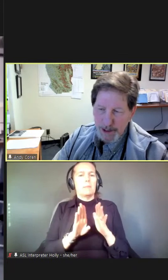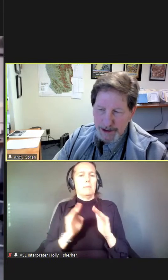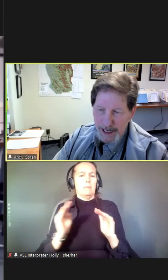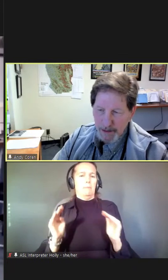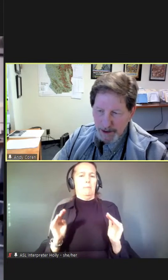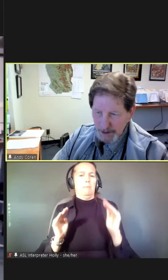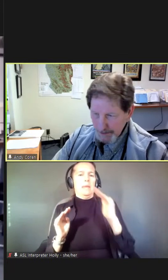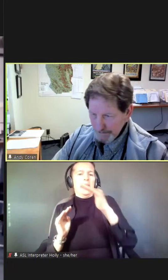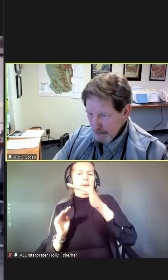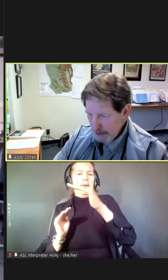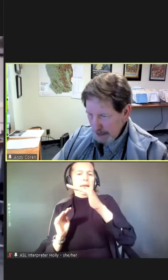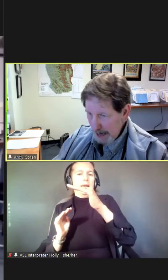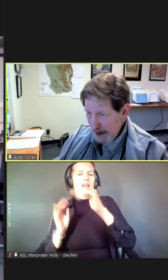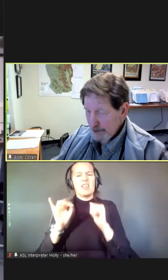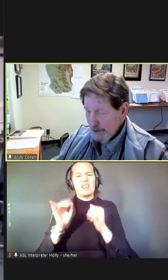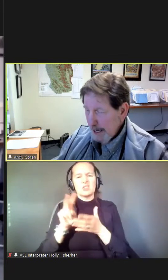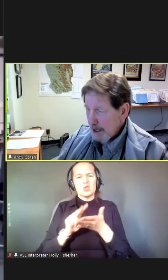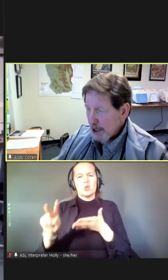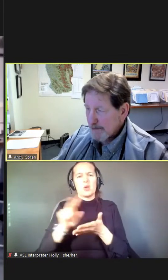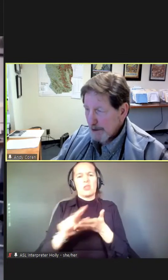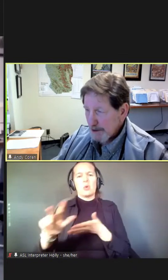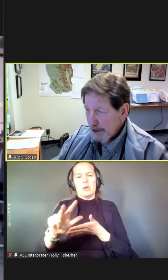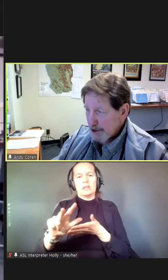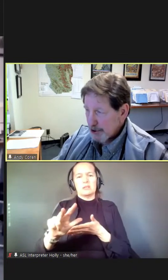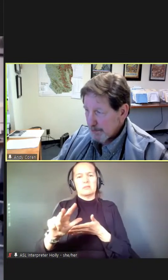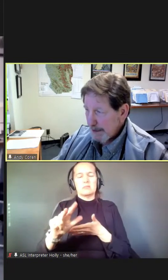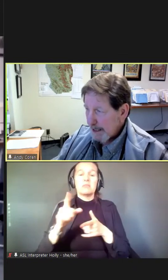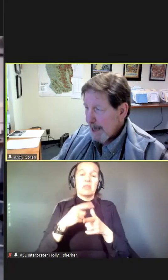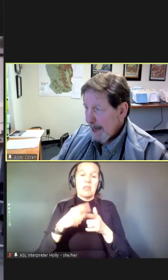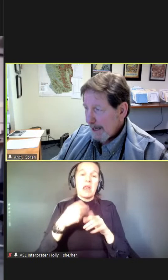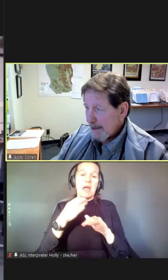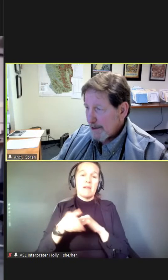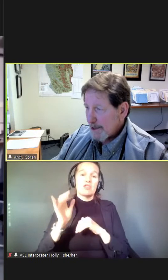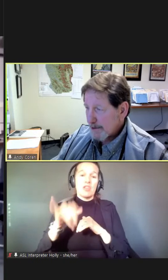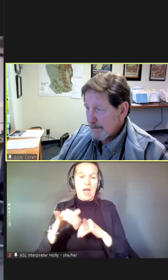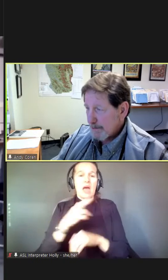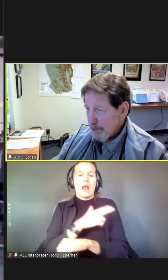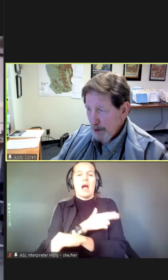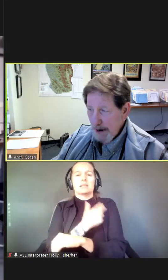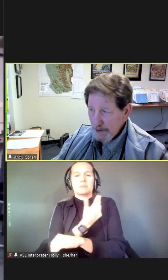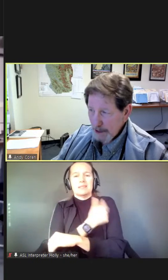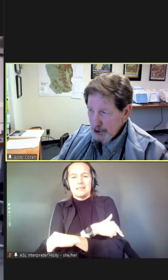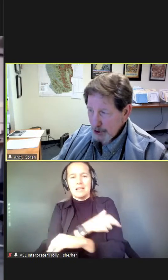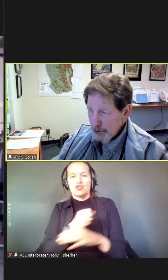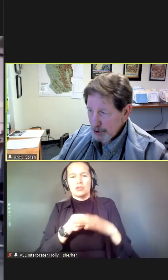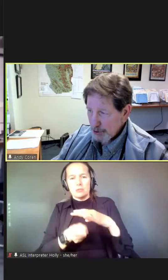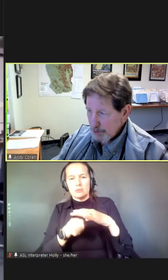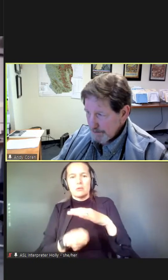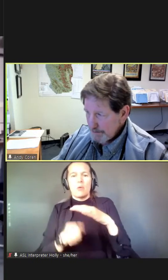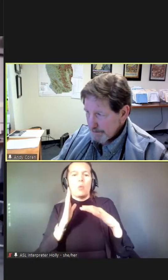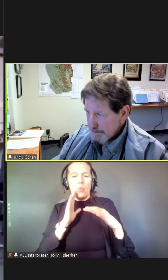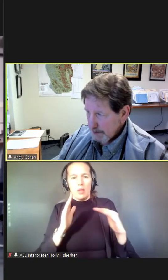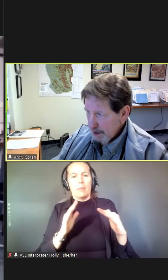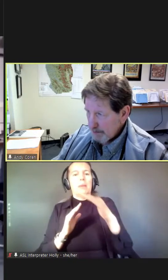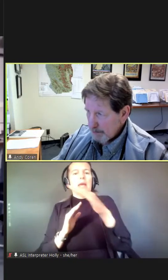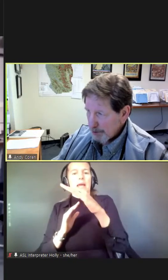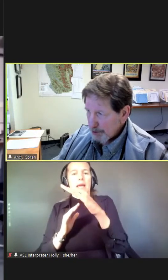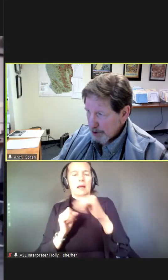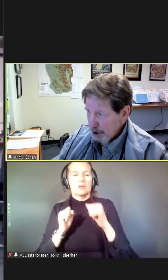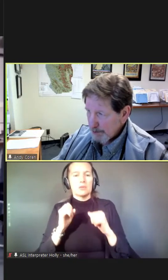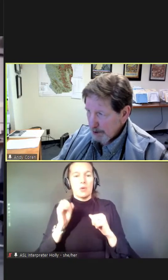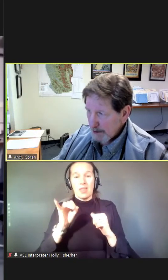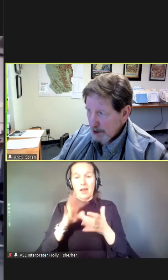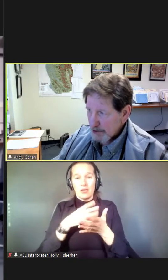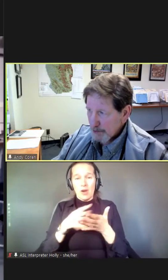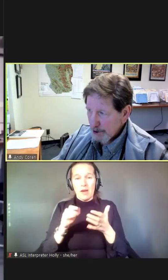to 3 weeks out. And then after that, hospitalizations will peak. And this graph that I showed you with